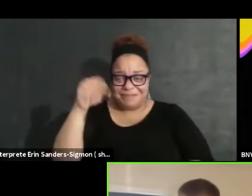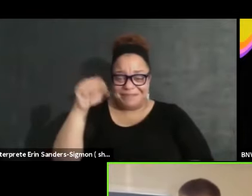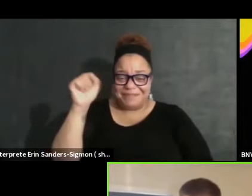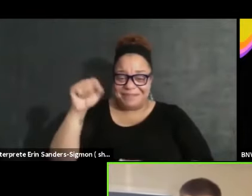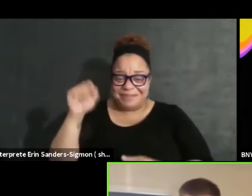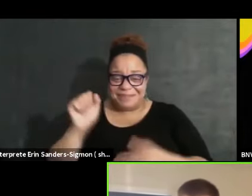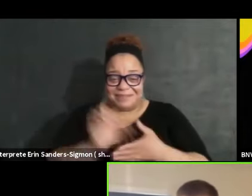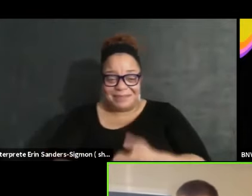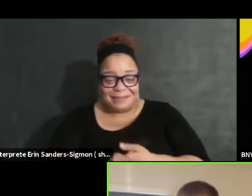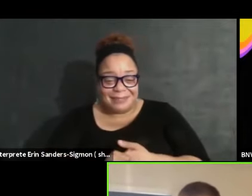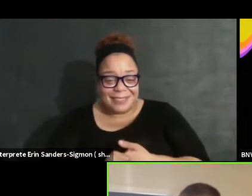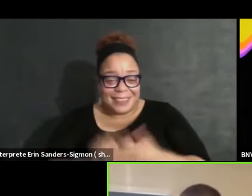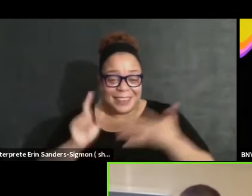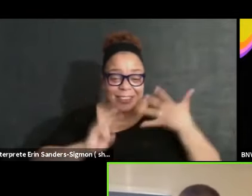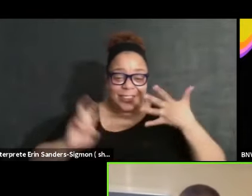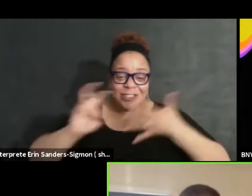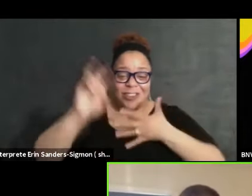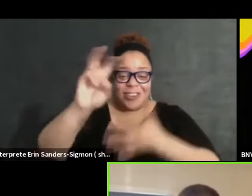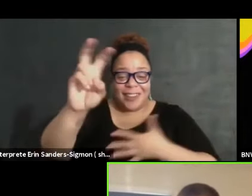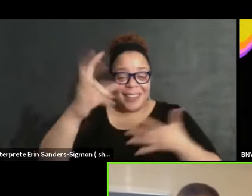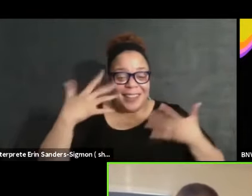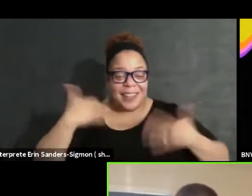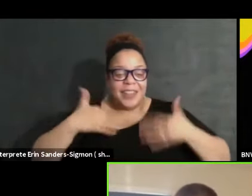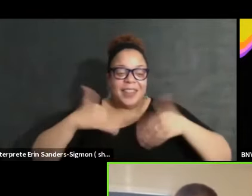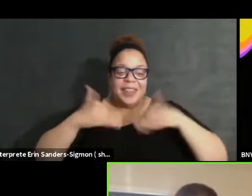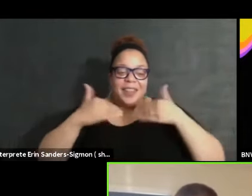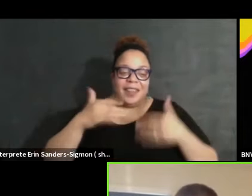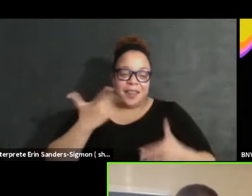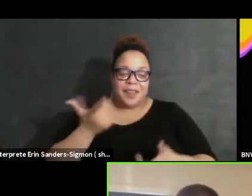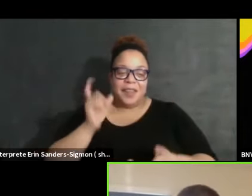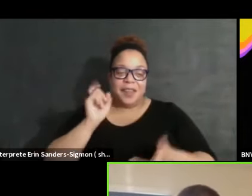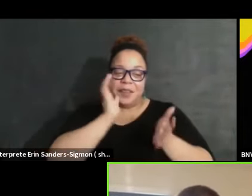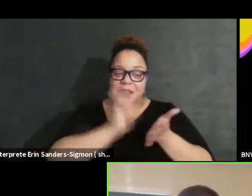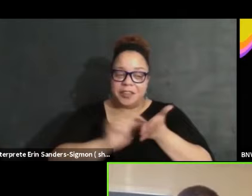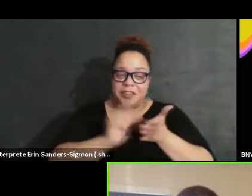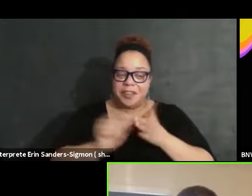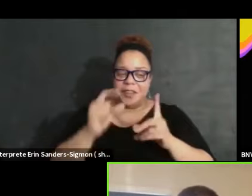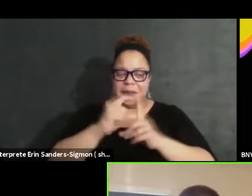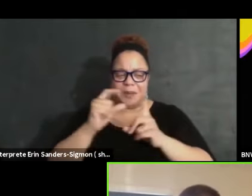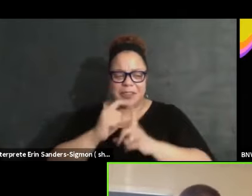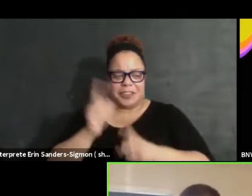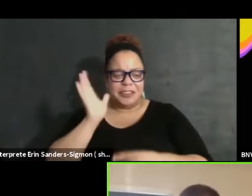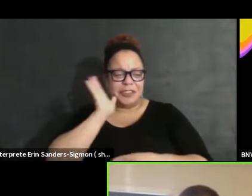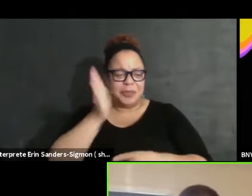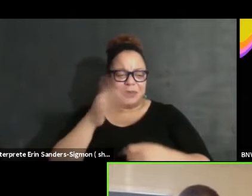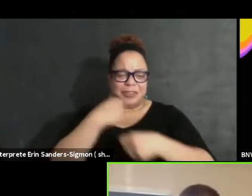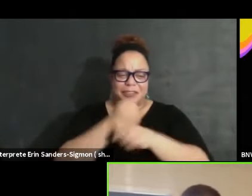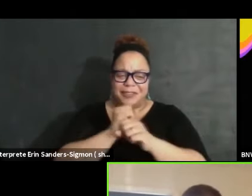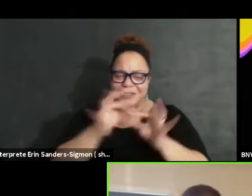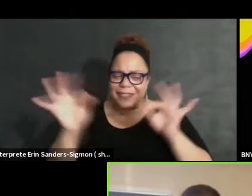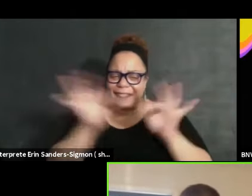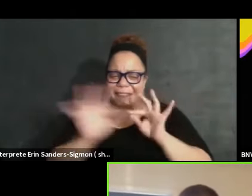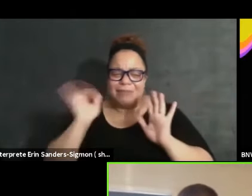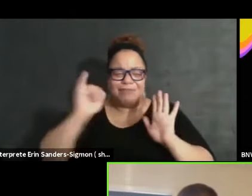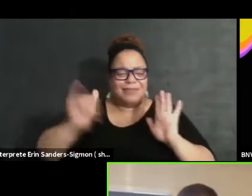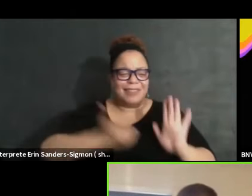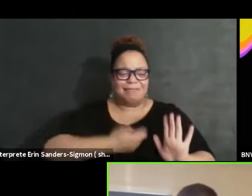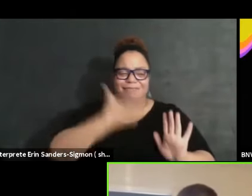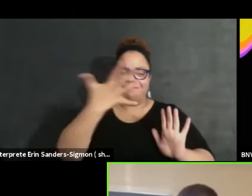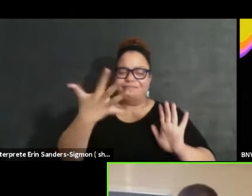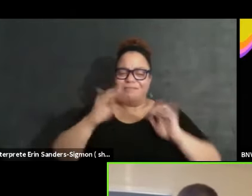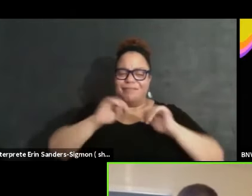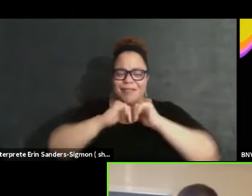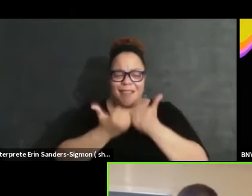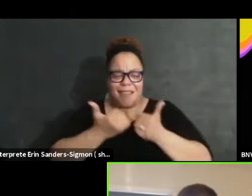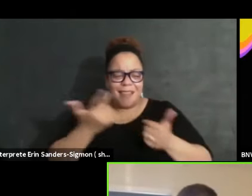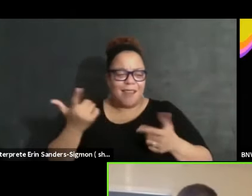gonna be writing the words, you are going to be creating the language that shows us all how to get through moments like this, right? Moments